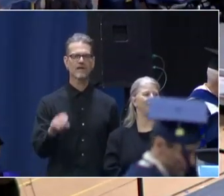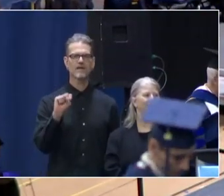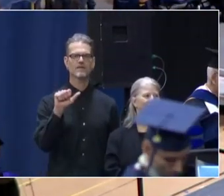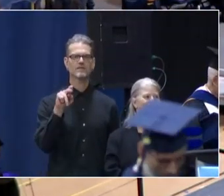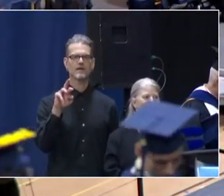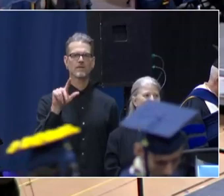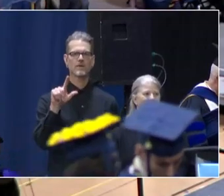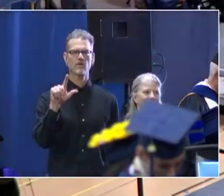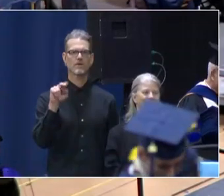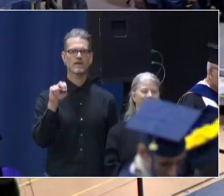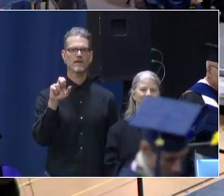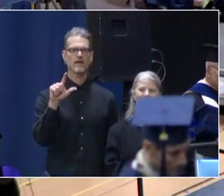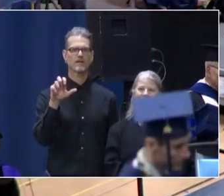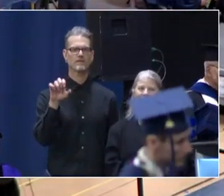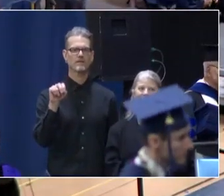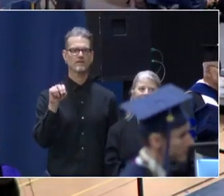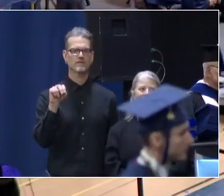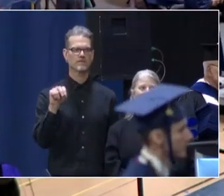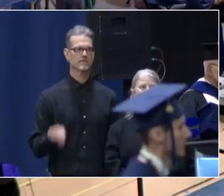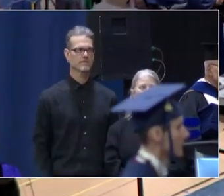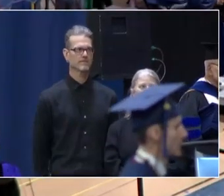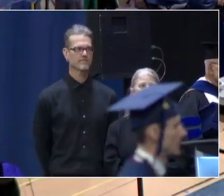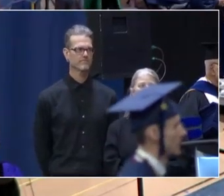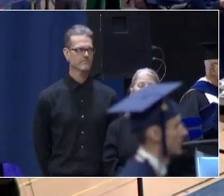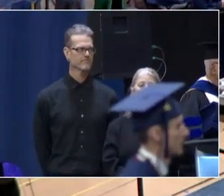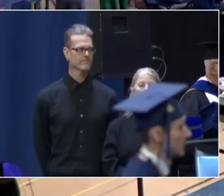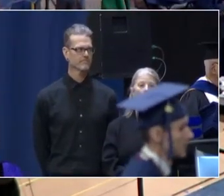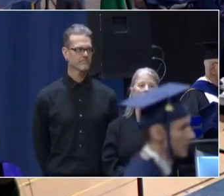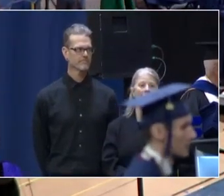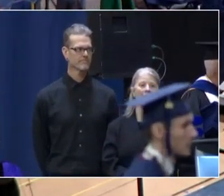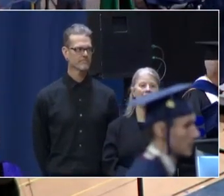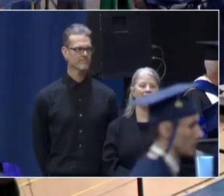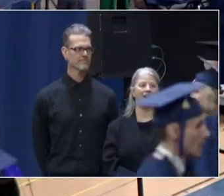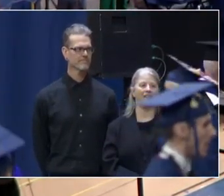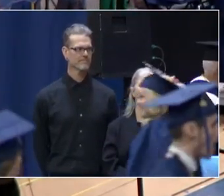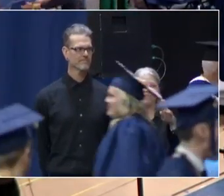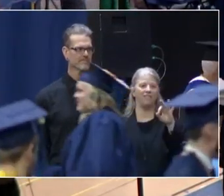Samuel Nelson. Rihanna Philpott.